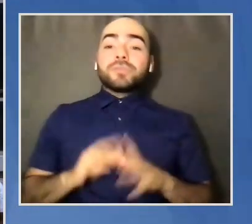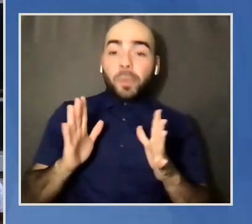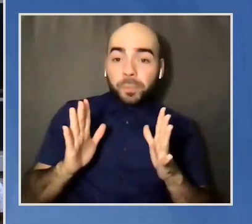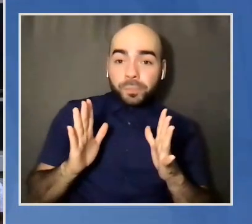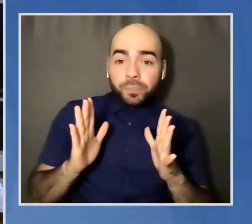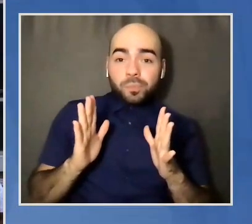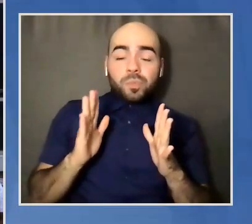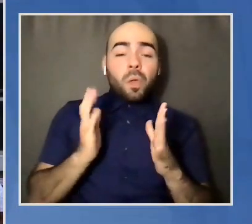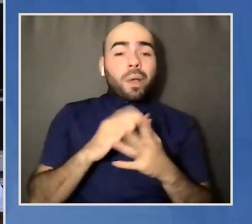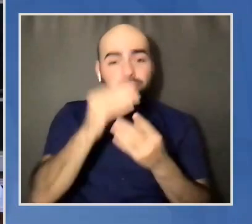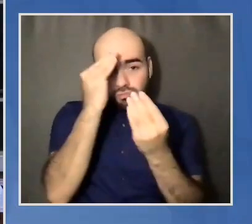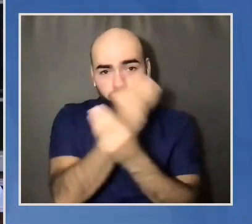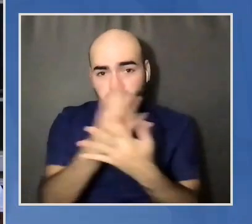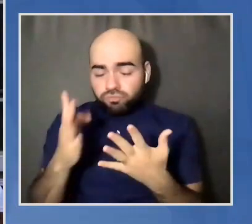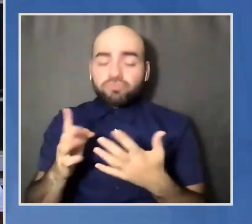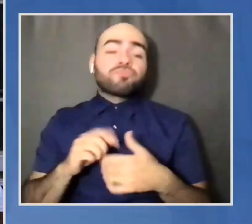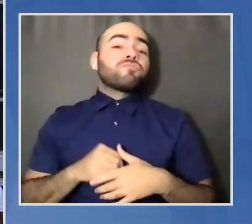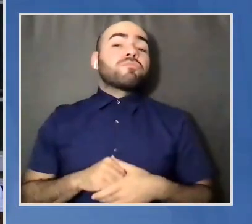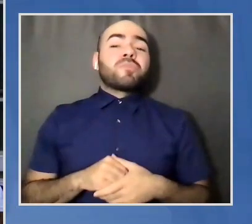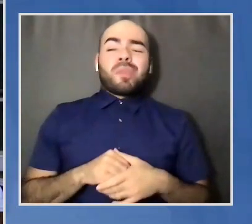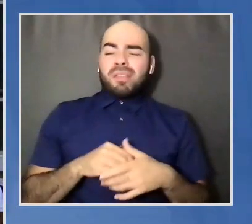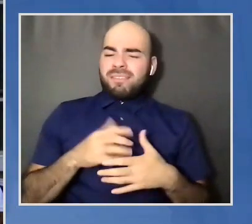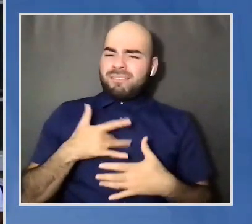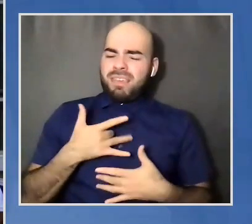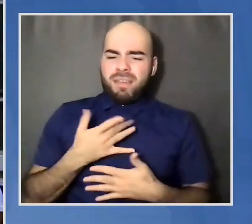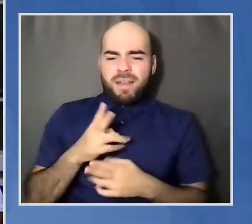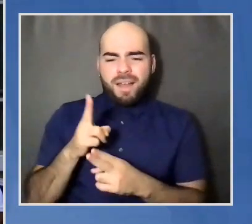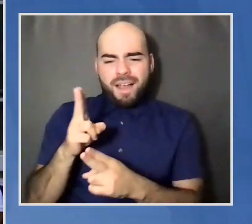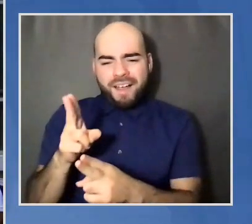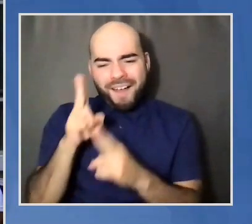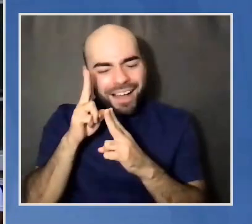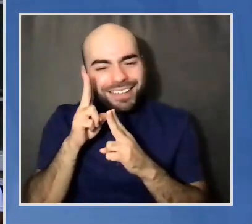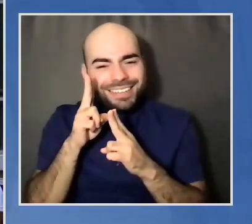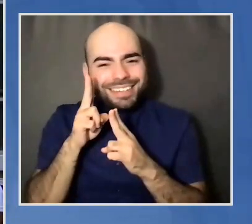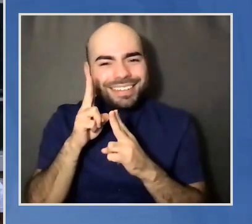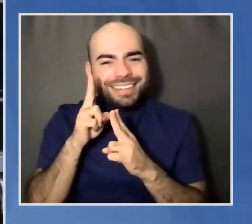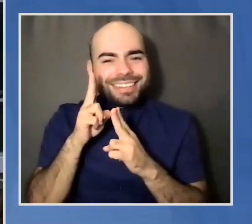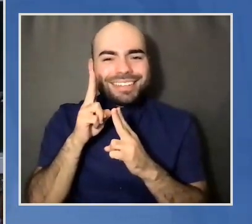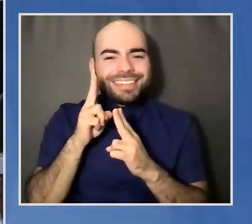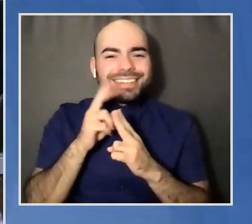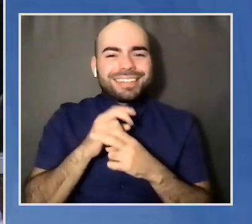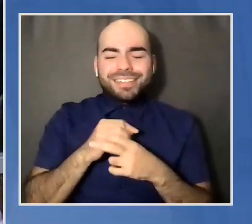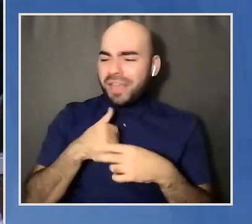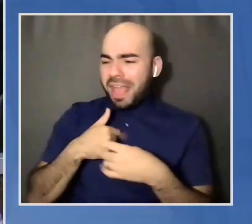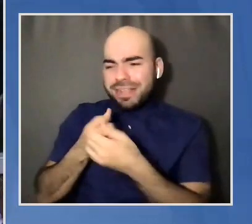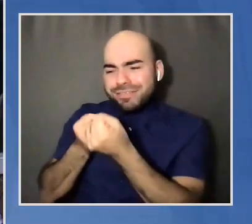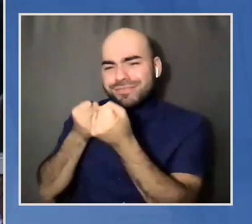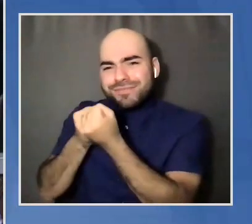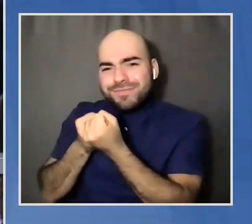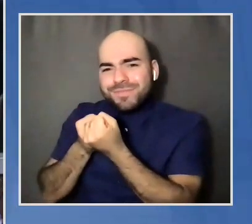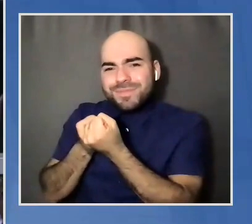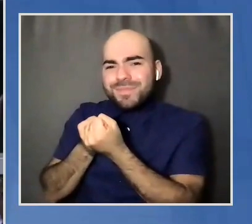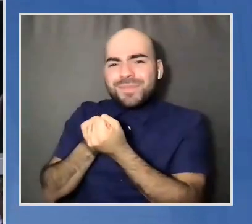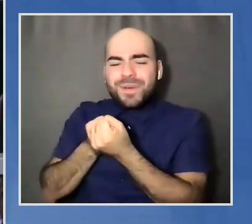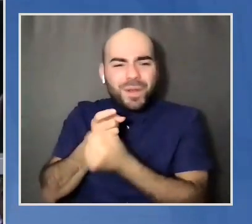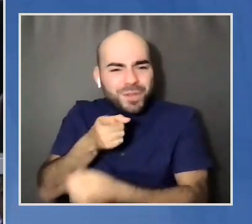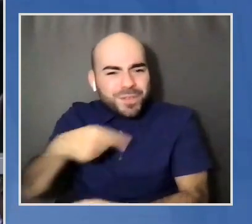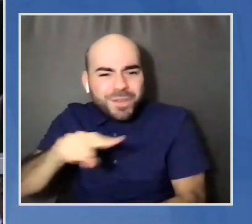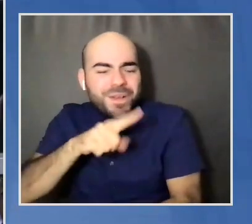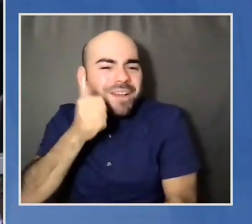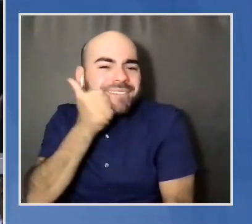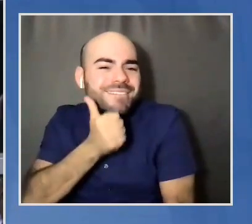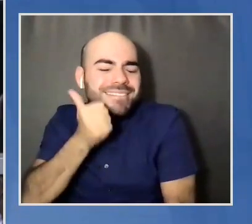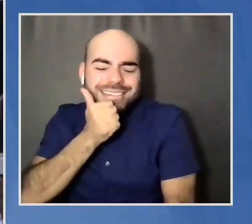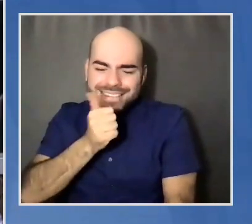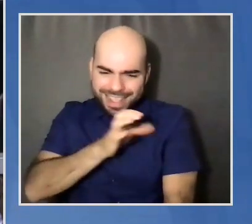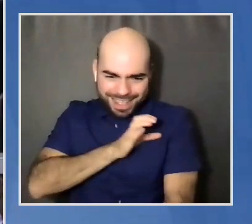I just want to say, first of all, it is an honor to get to have your back in Congress every single day